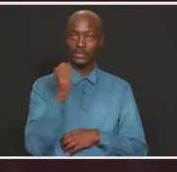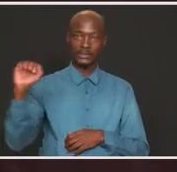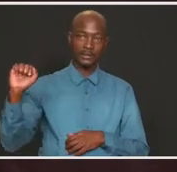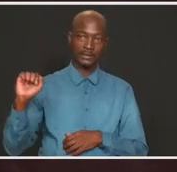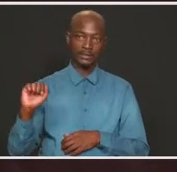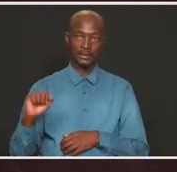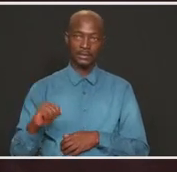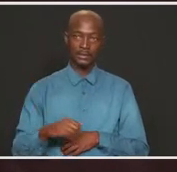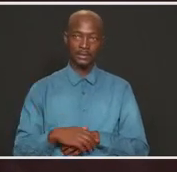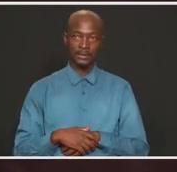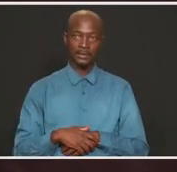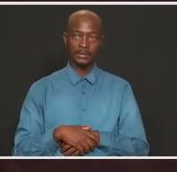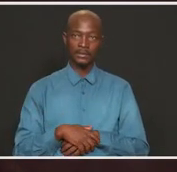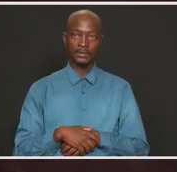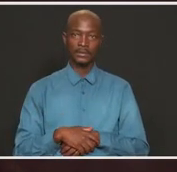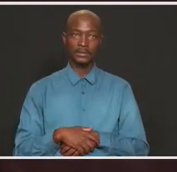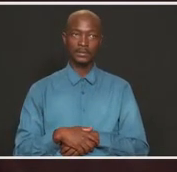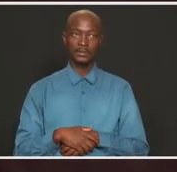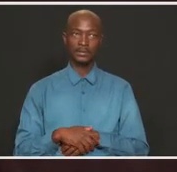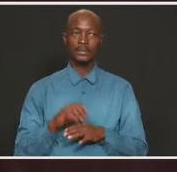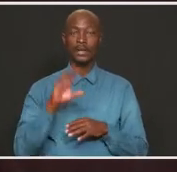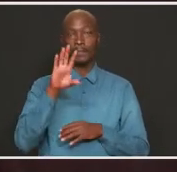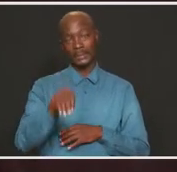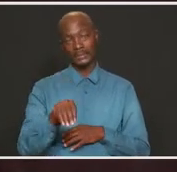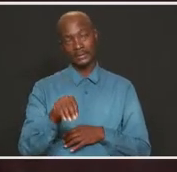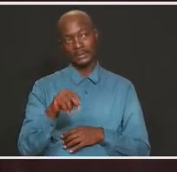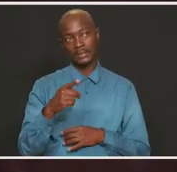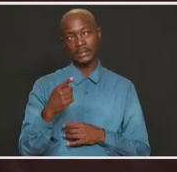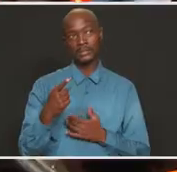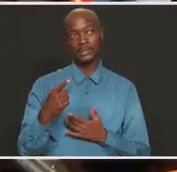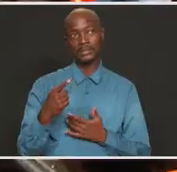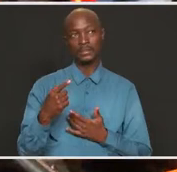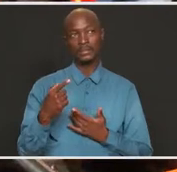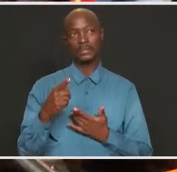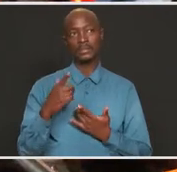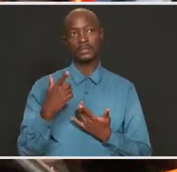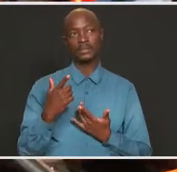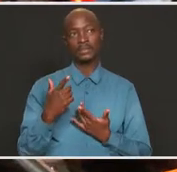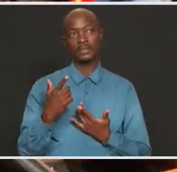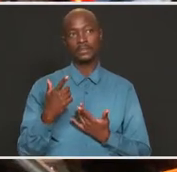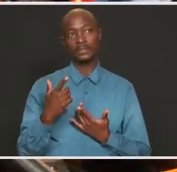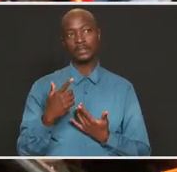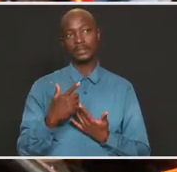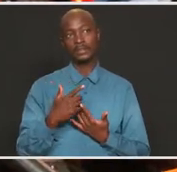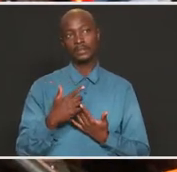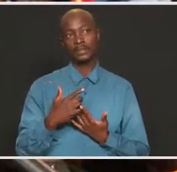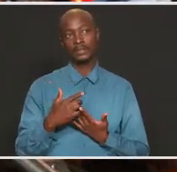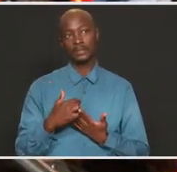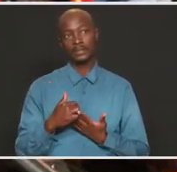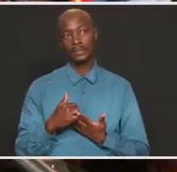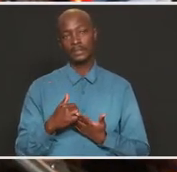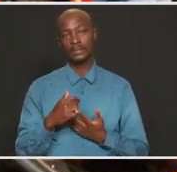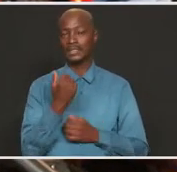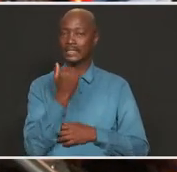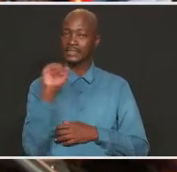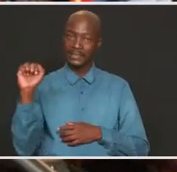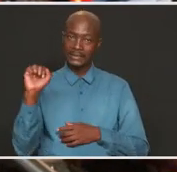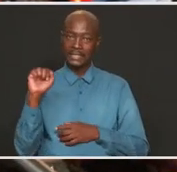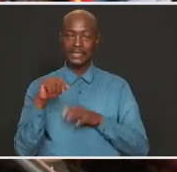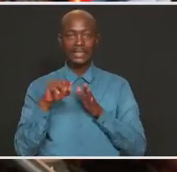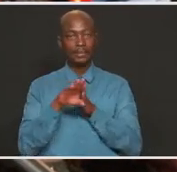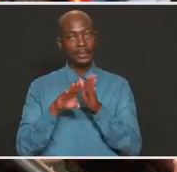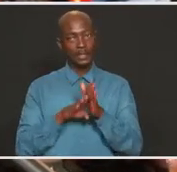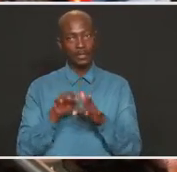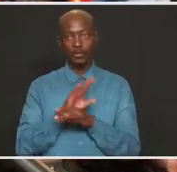close 19 yeah across 19. I'm asking okay yes let's uh either reject the bill